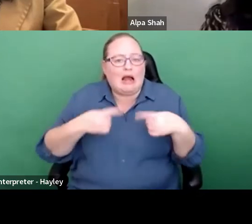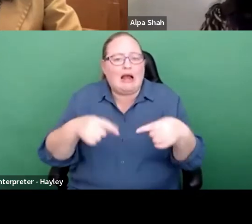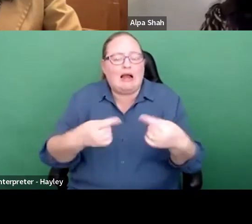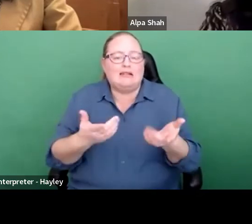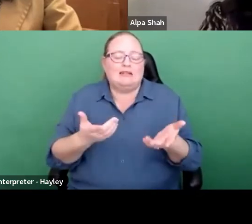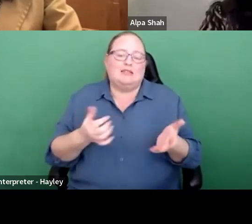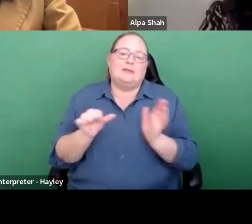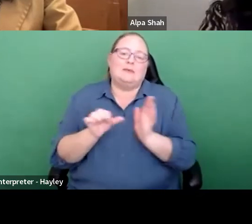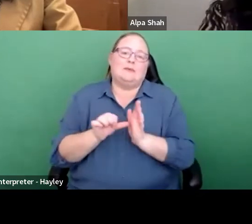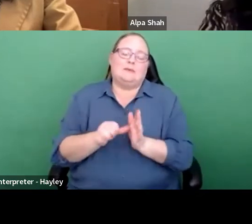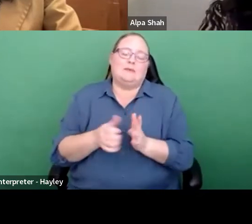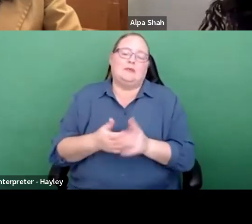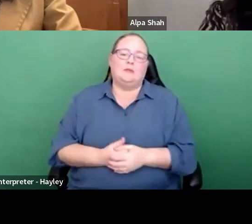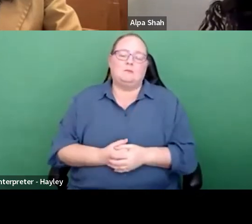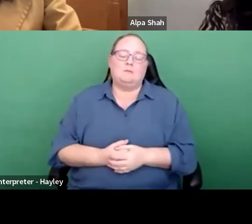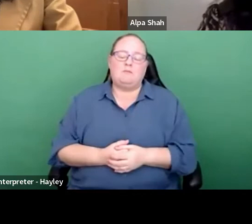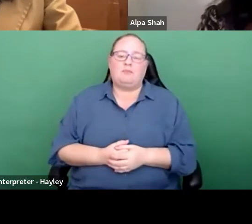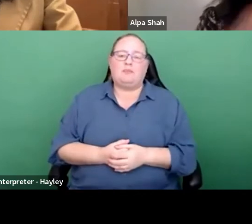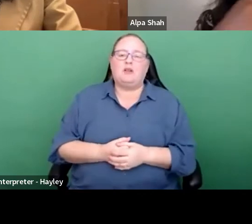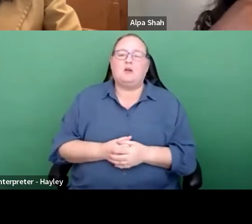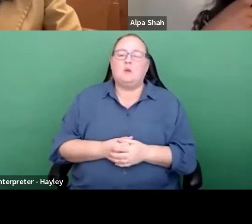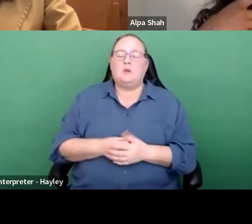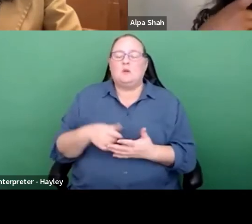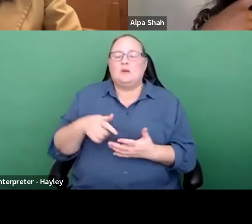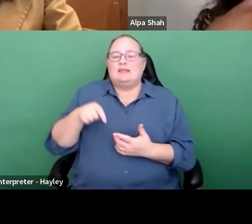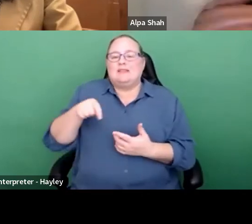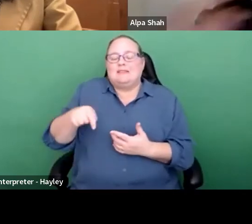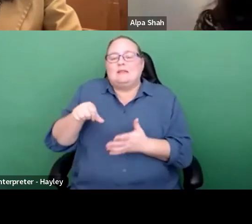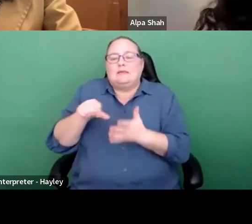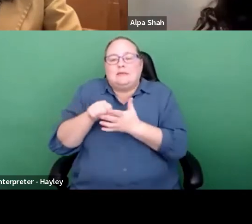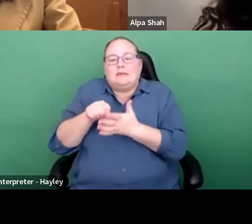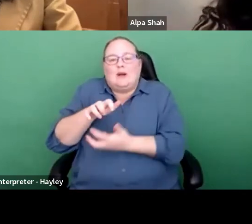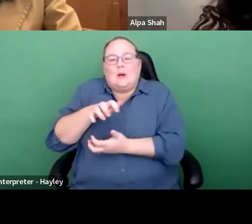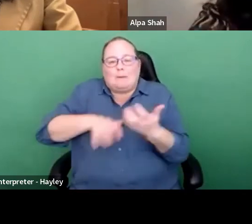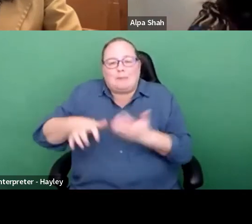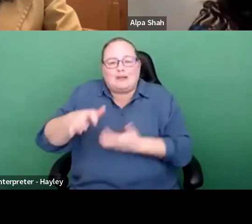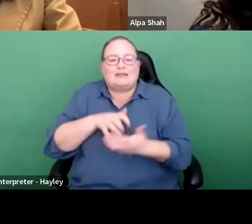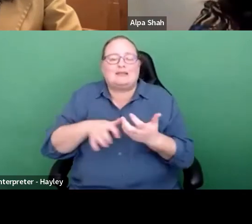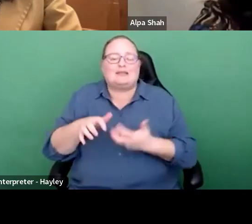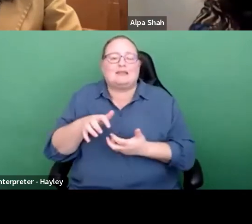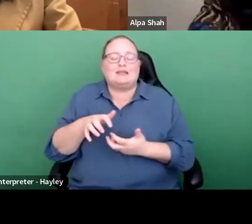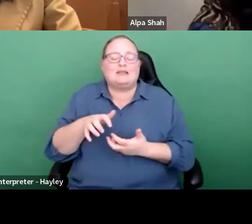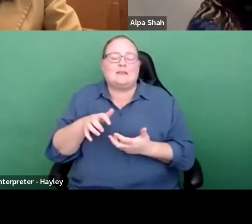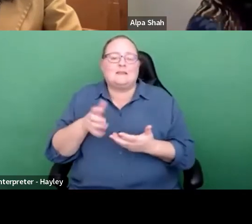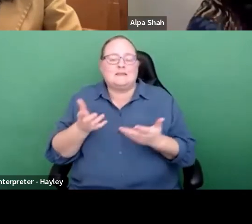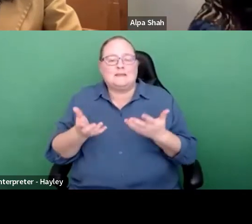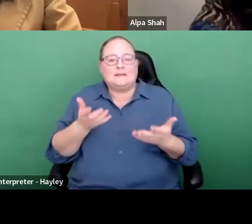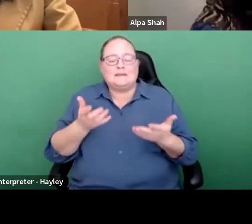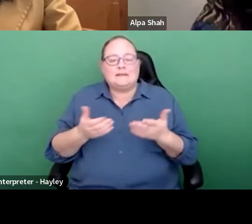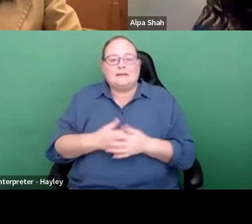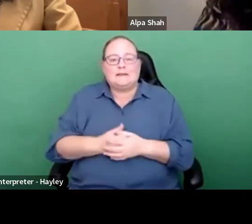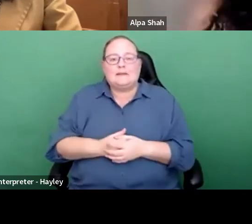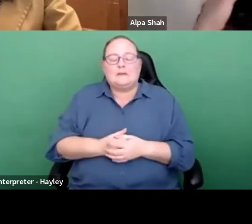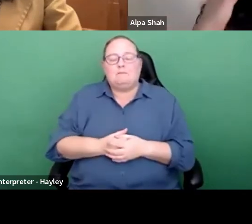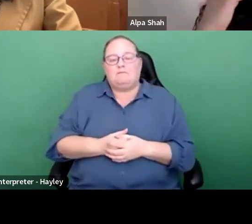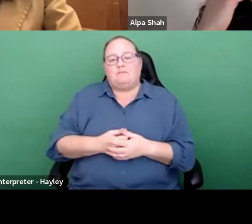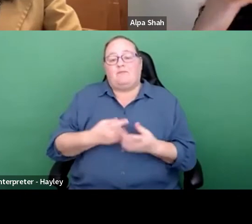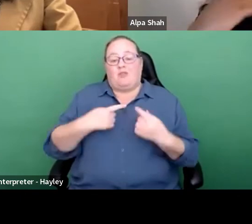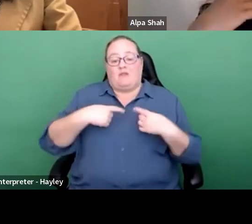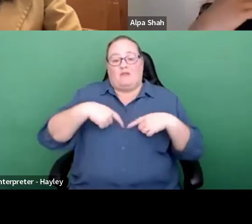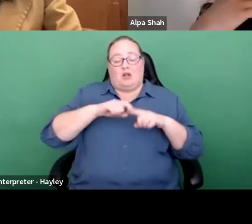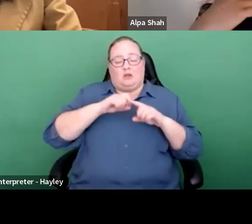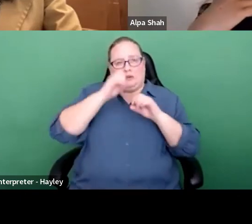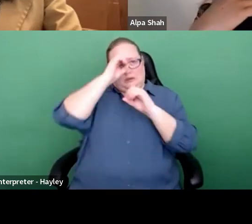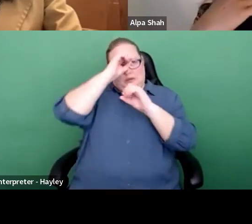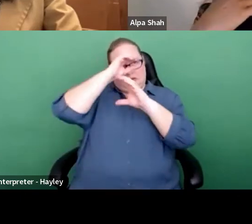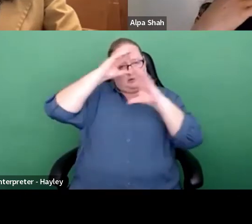somber note, it is often quite difficult to recognize, it's often quite difficult to imagine that these